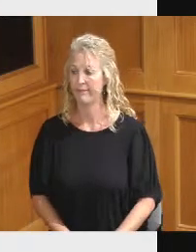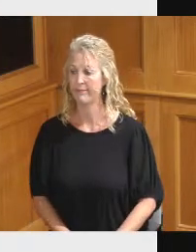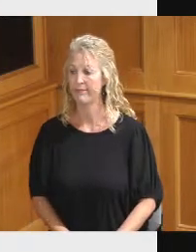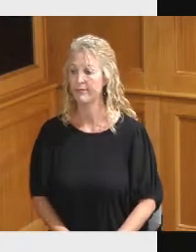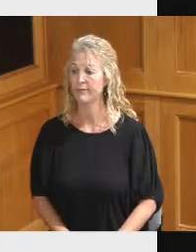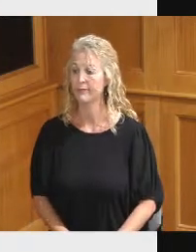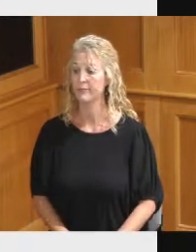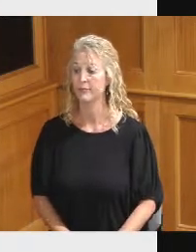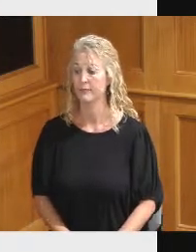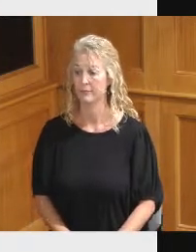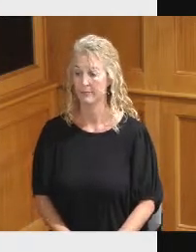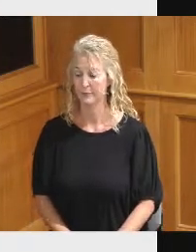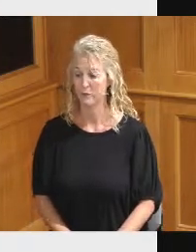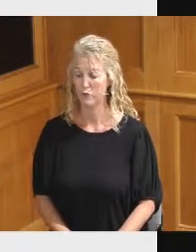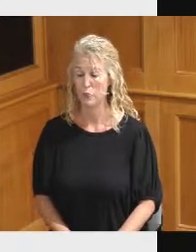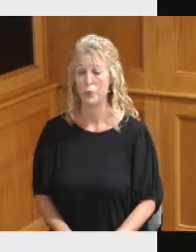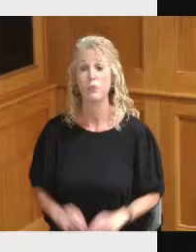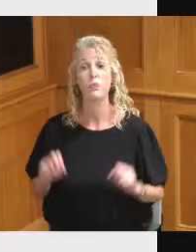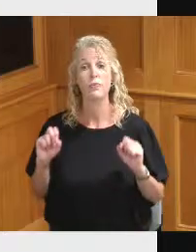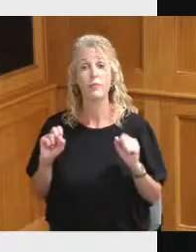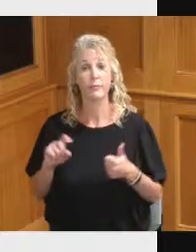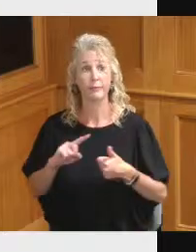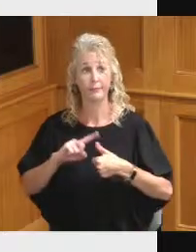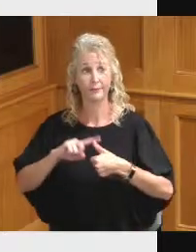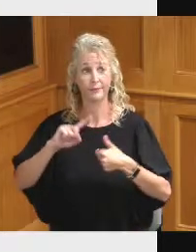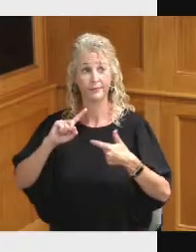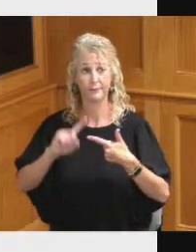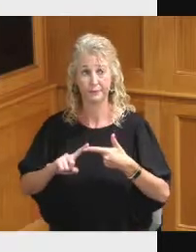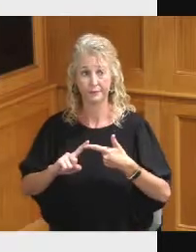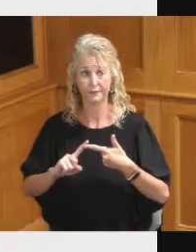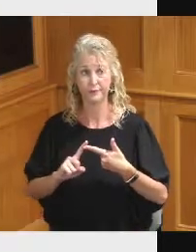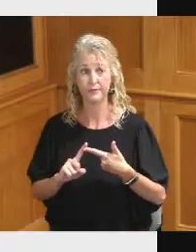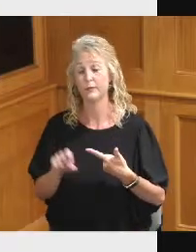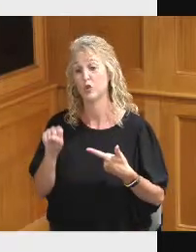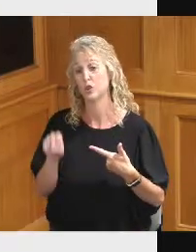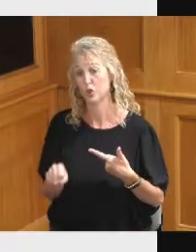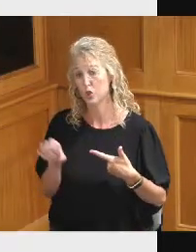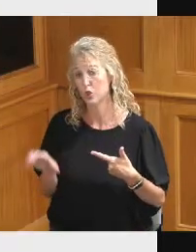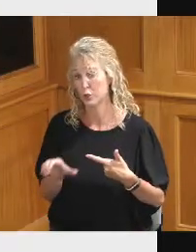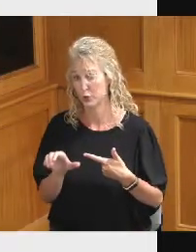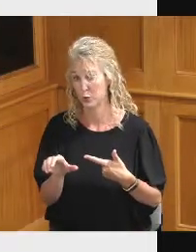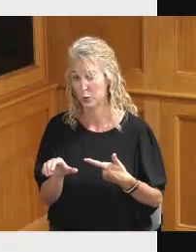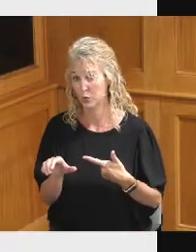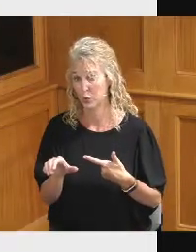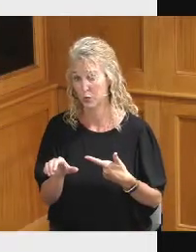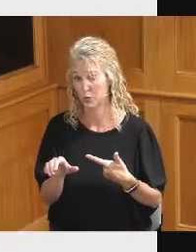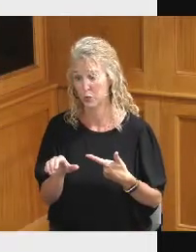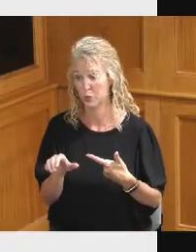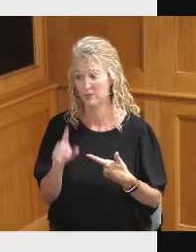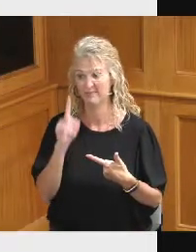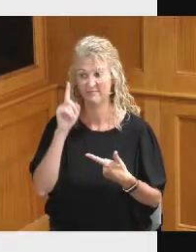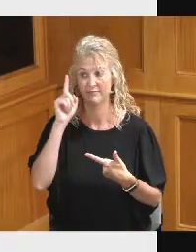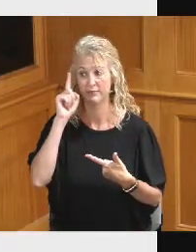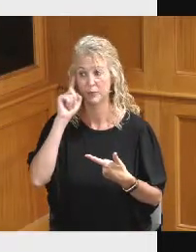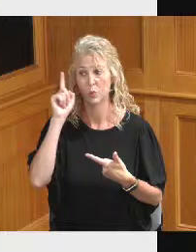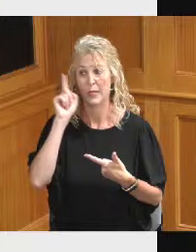So the second thing that is also within our existing rate structure that would be a